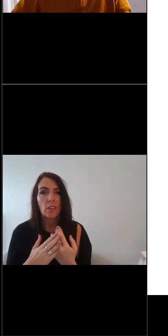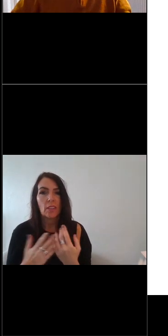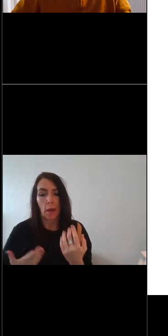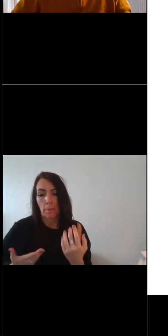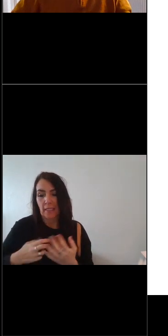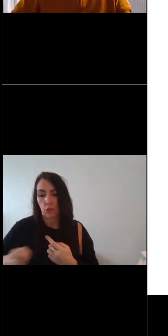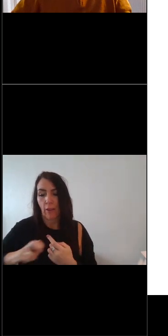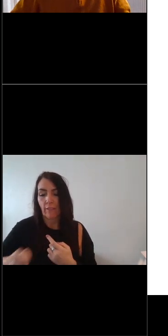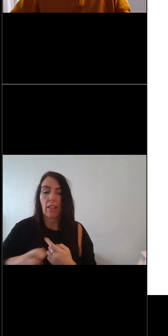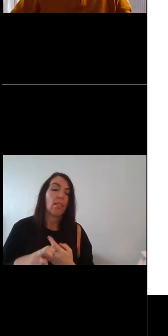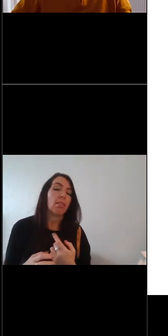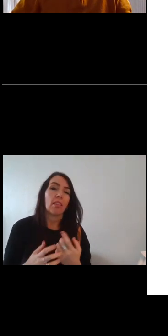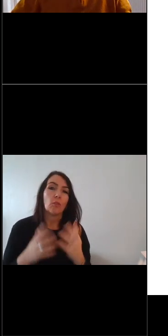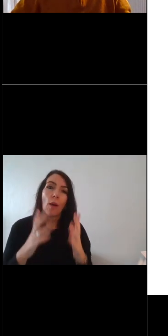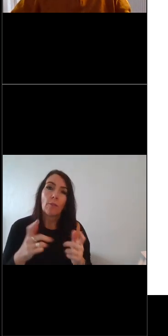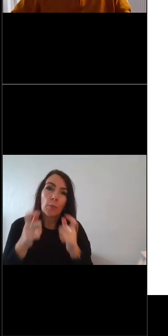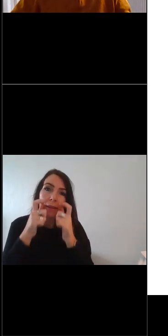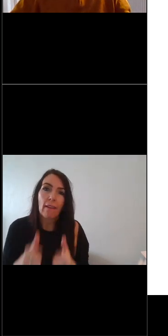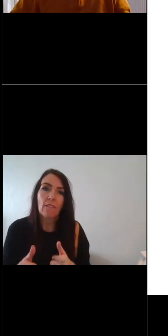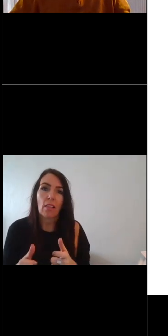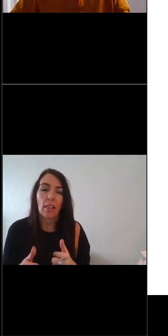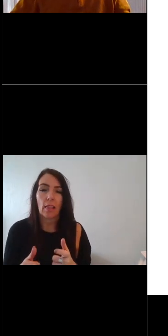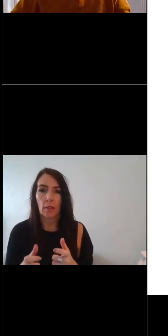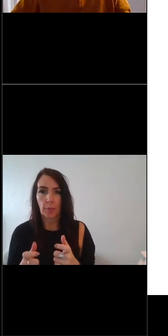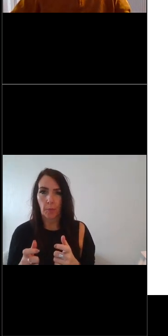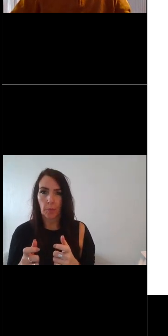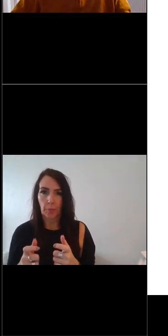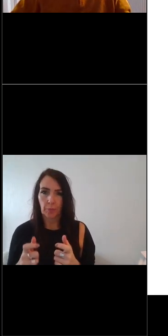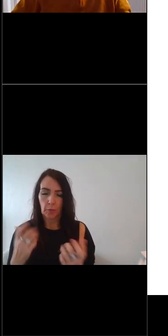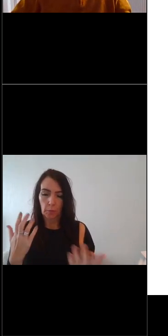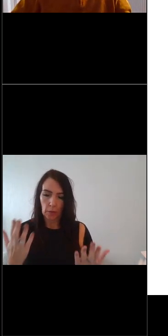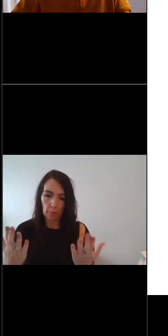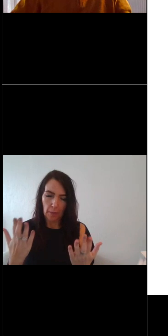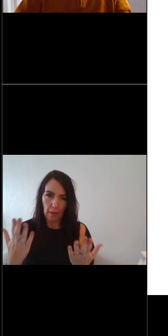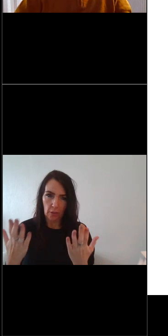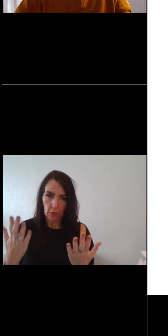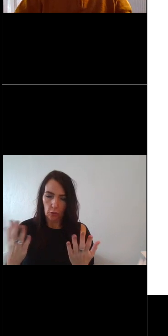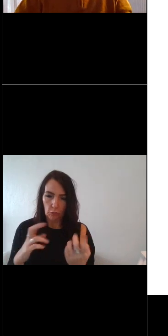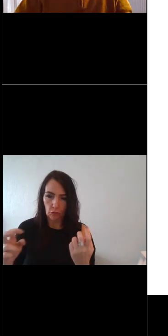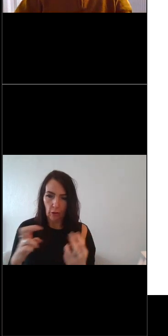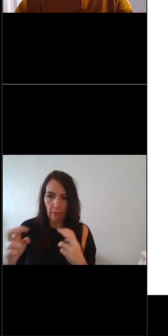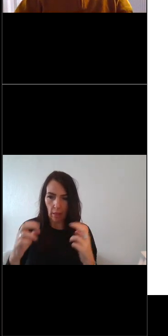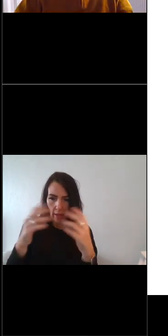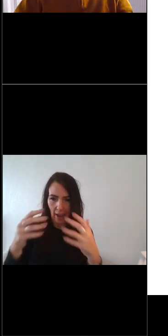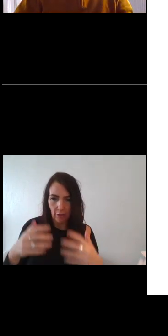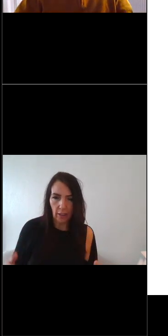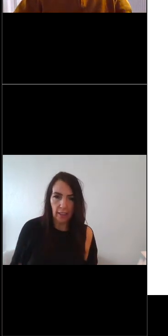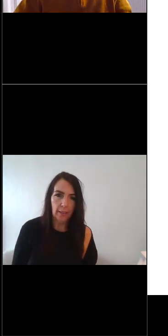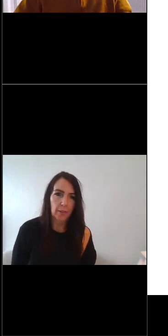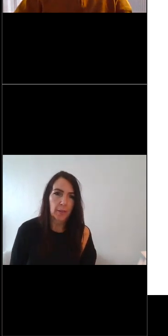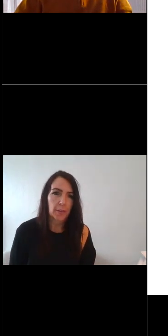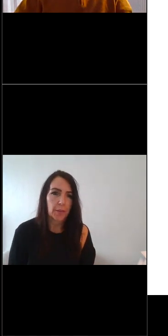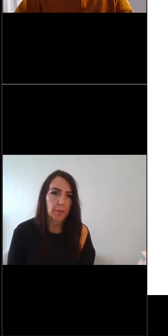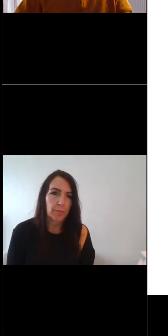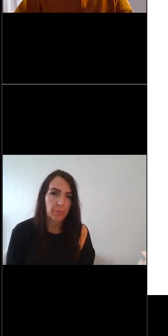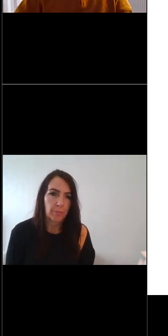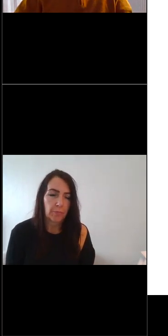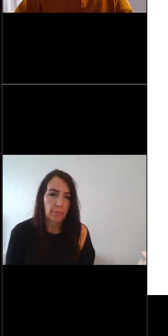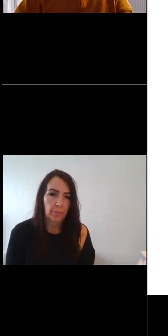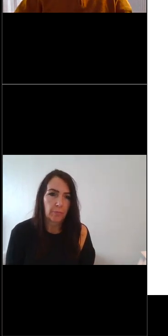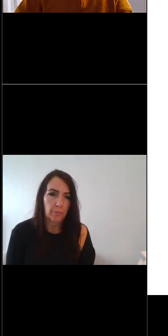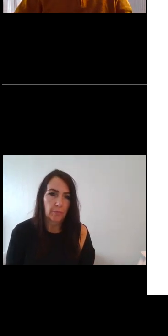be done with care in terms of comparison to travel hierarchies. There may be duty of care